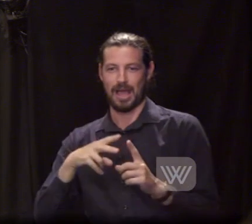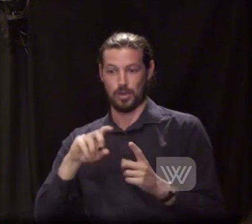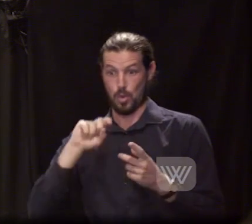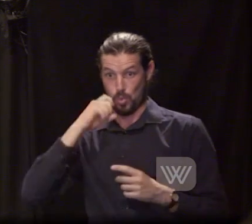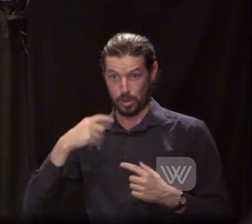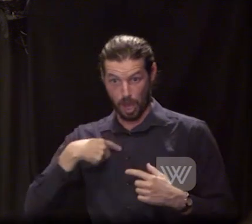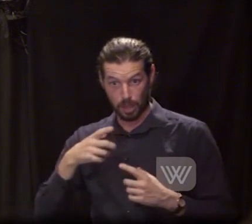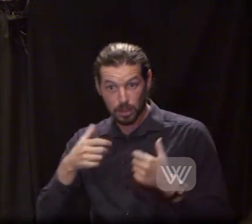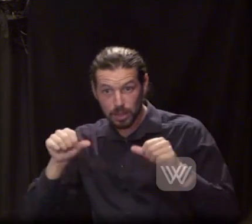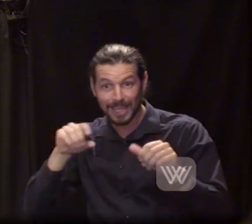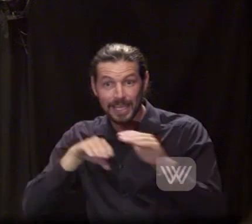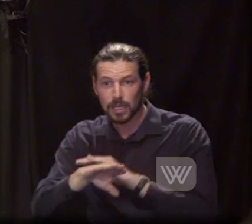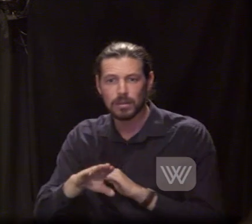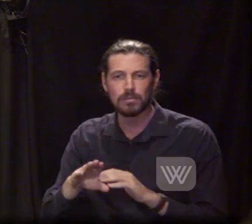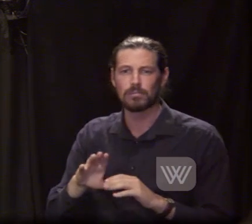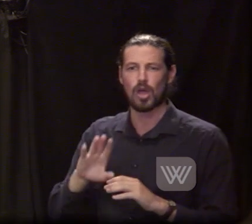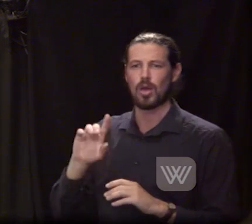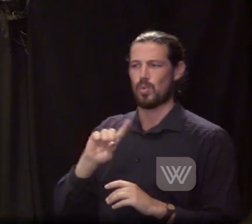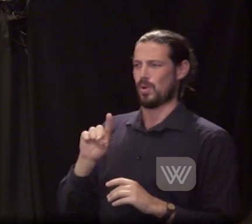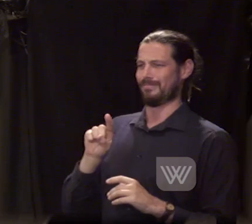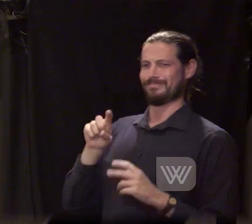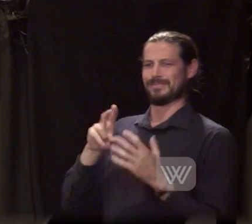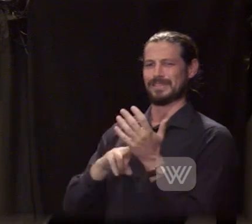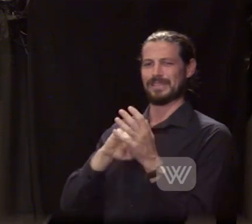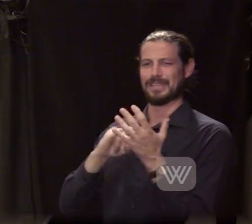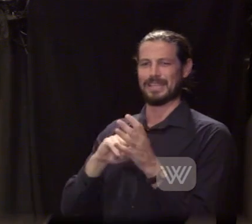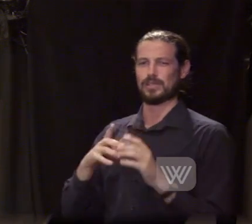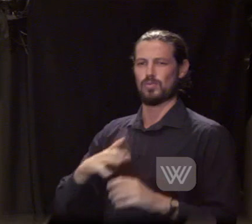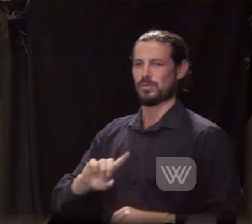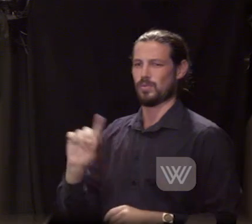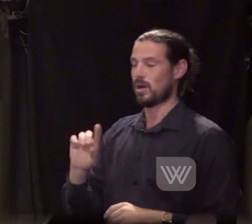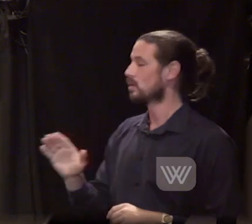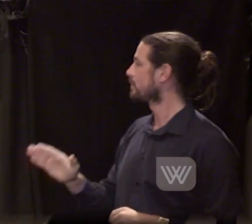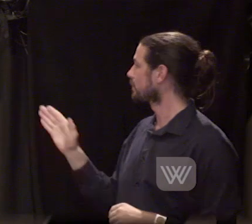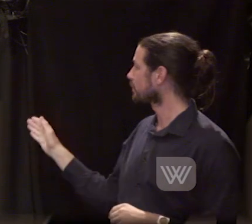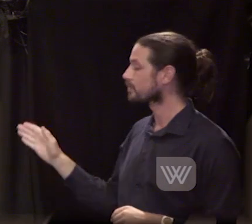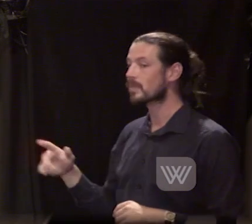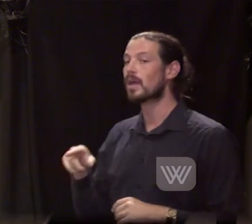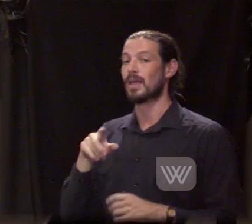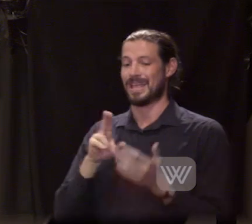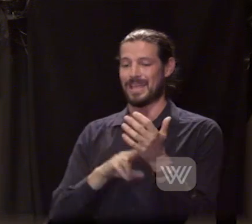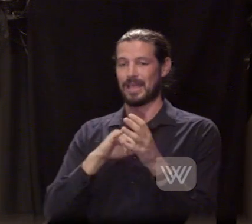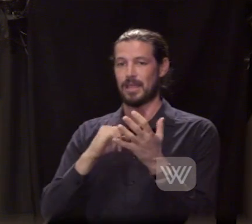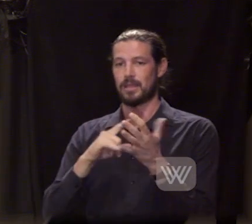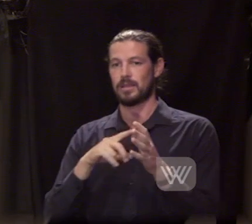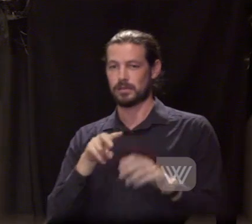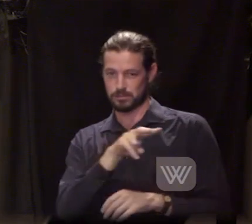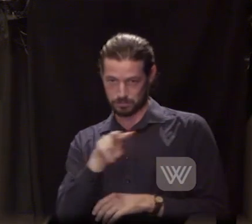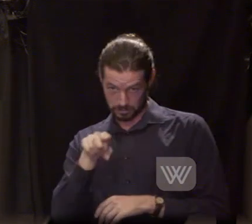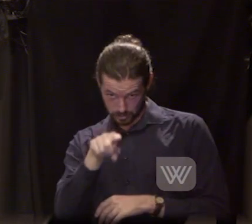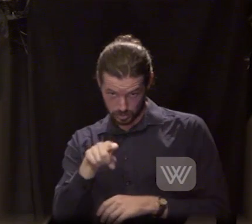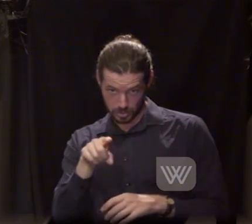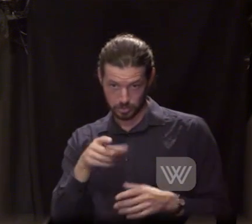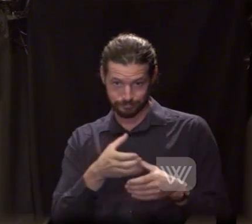that influence perhaps the NASA selection for Mars? Yeah, so right now NASA looks for candidates who have a degree in